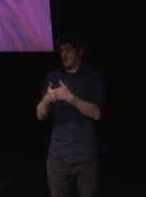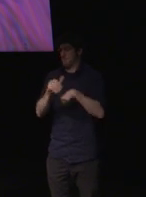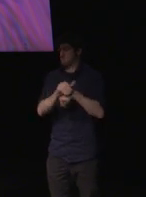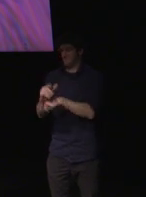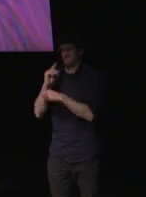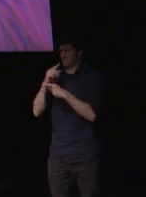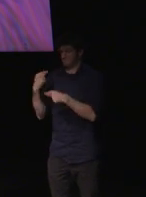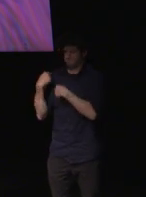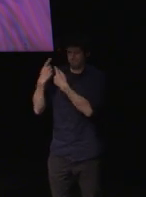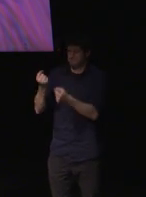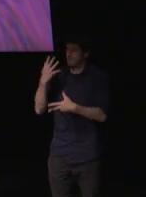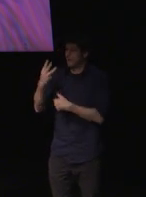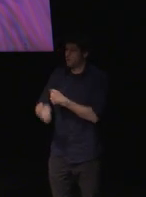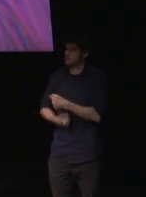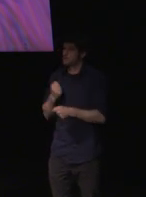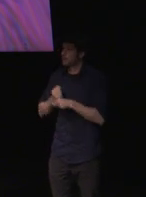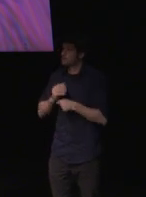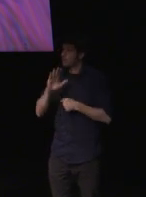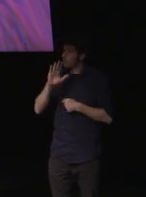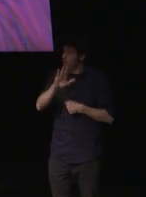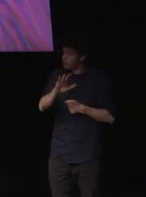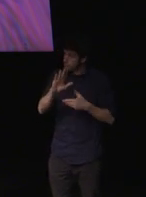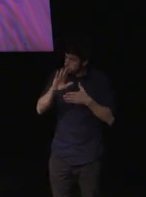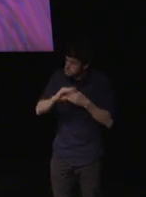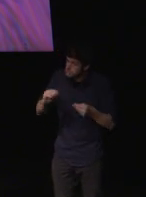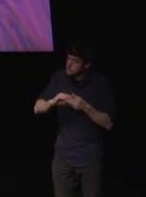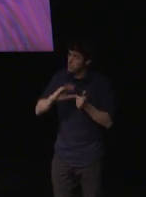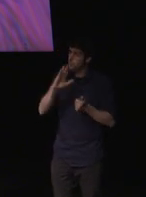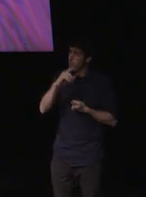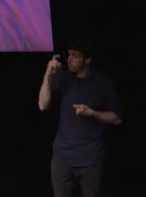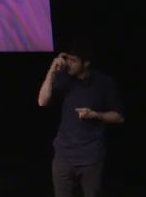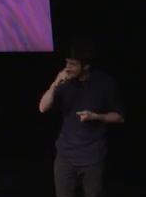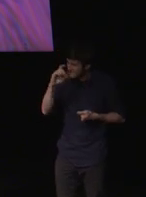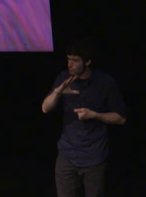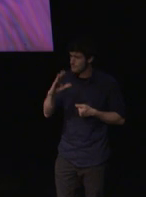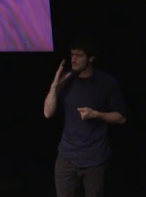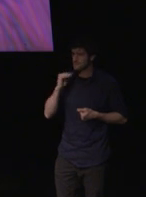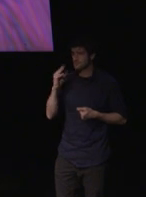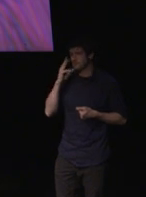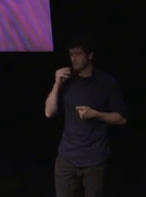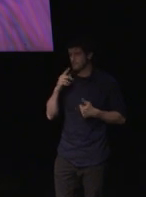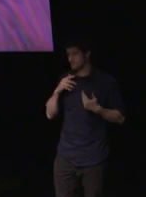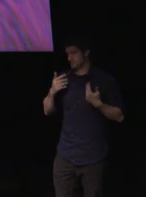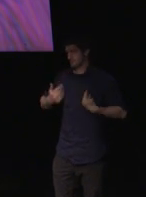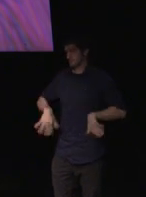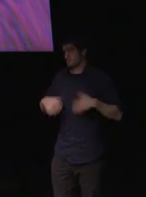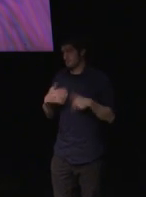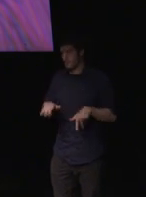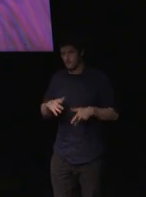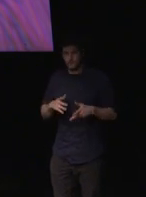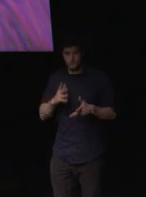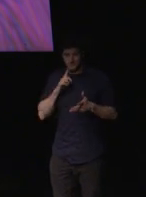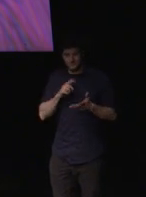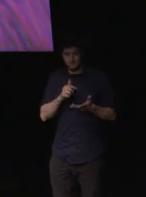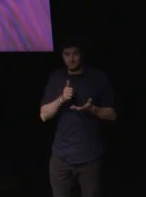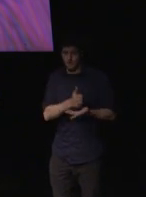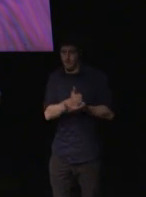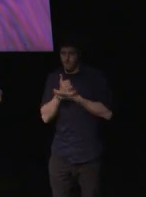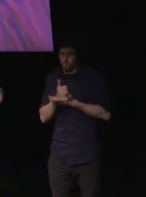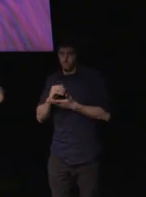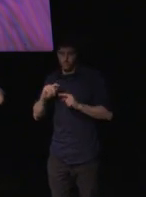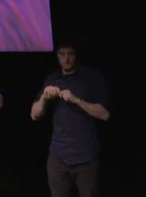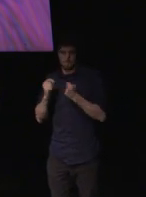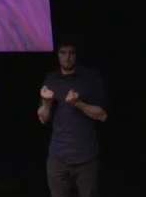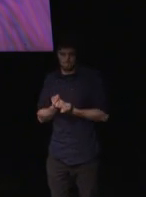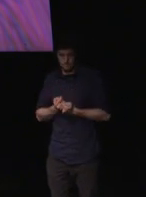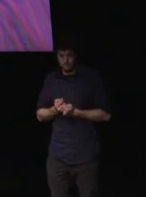and experience was invaluable. And the work that we did with Craig really affected a huge amount of our team.